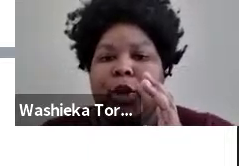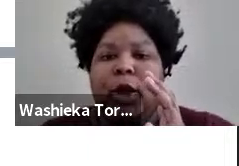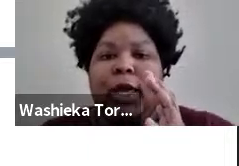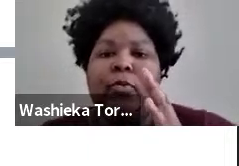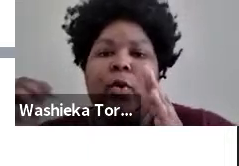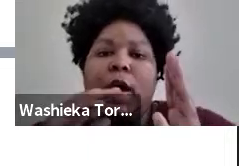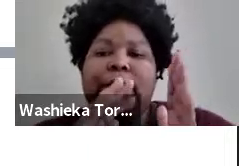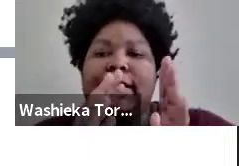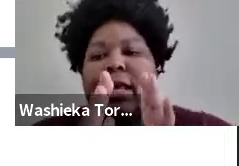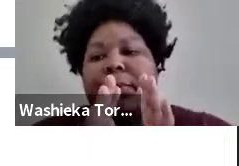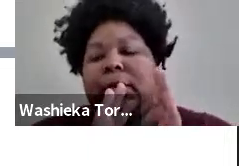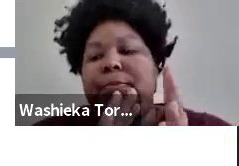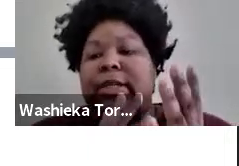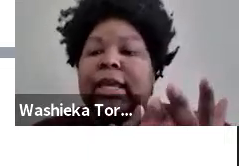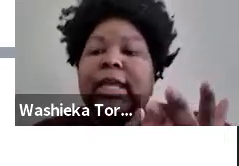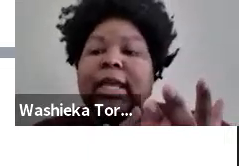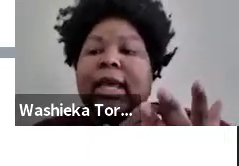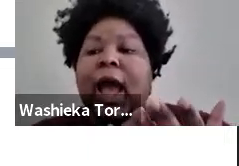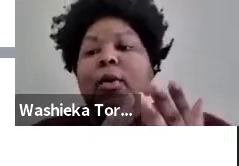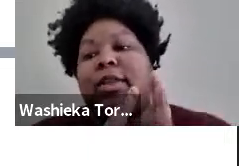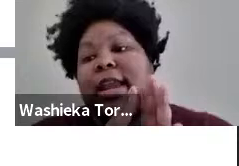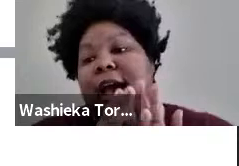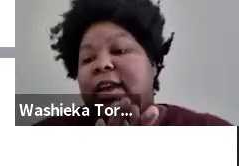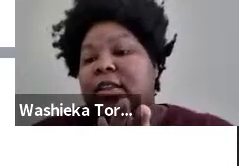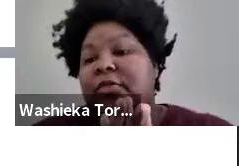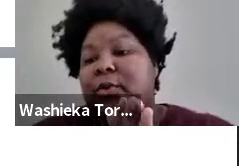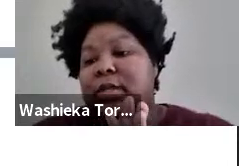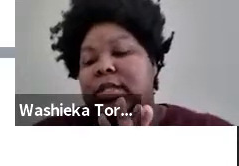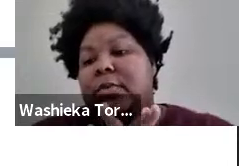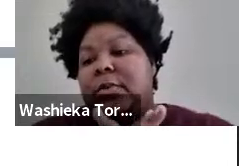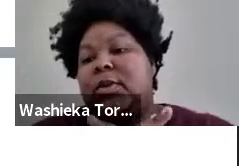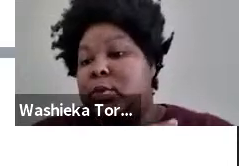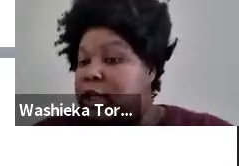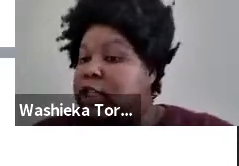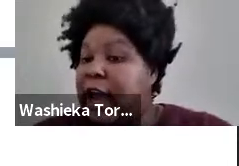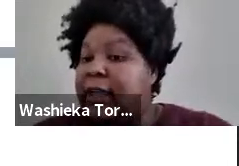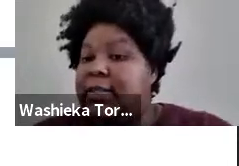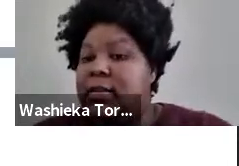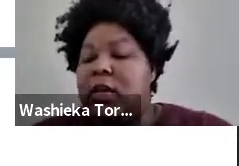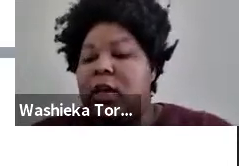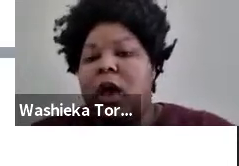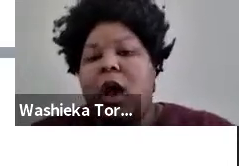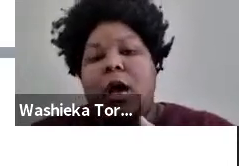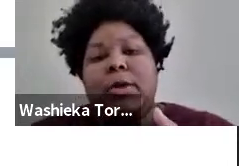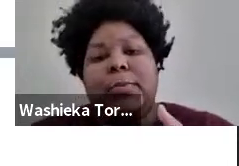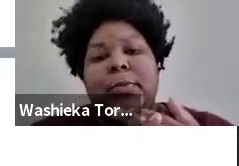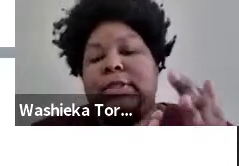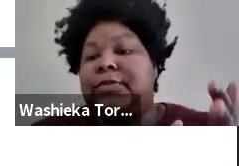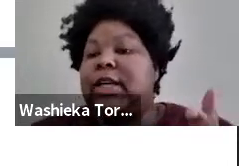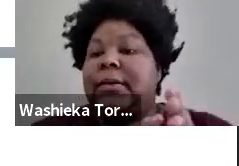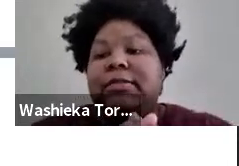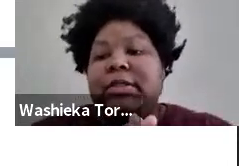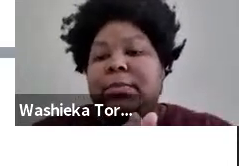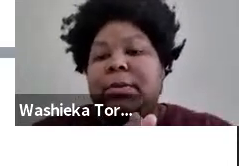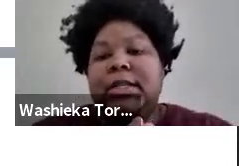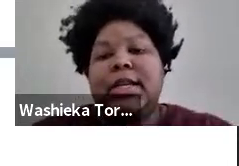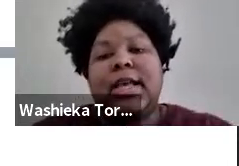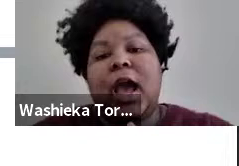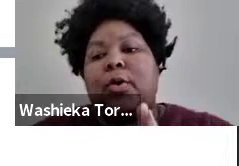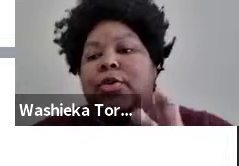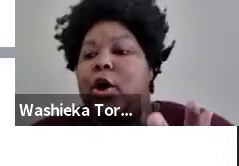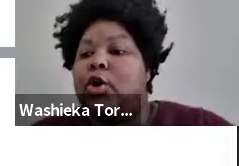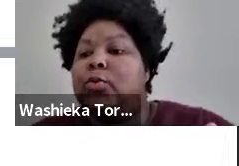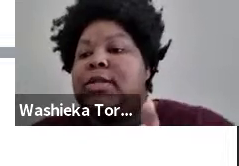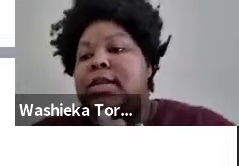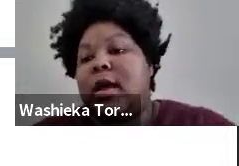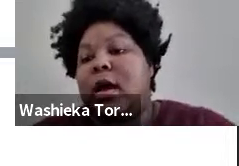kind of what are disabled people eating, how are they navigating the food system. It was mostly in Jackson. There are people with different types of disabilities,